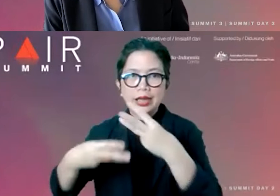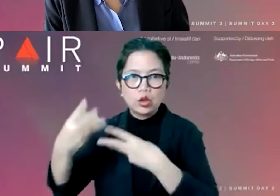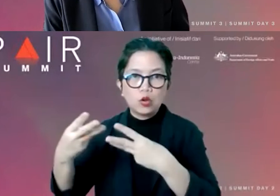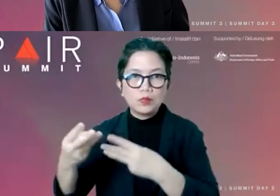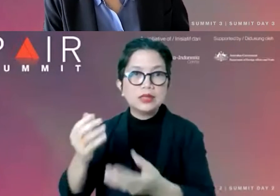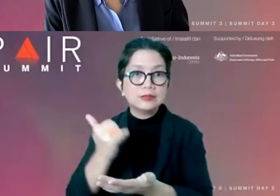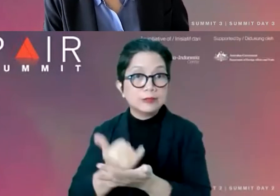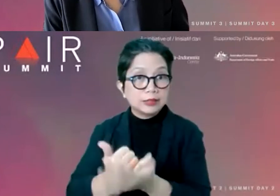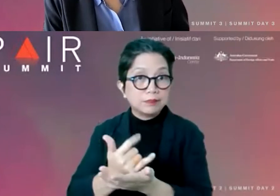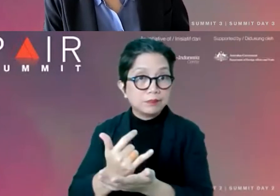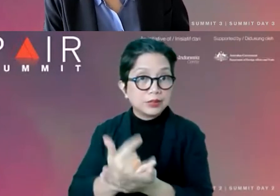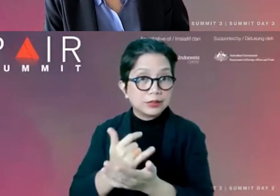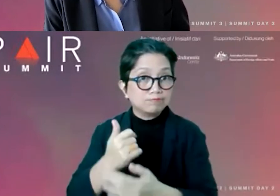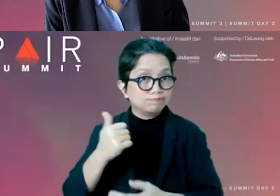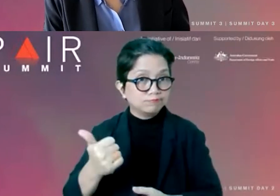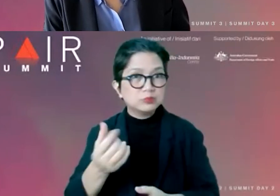economic